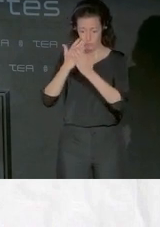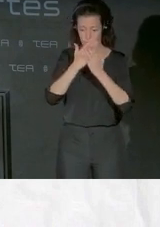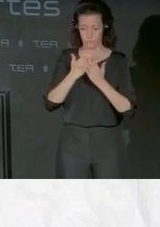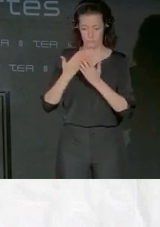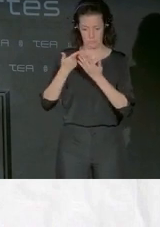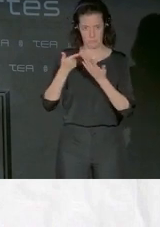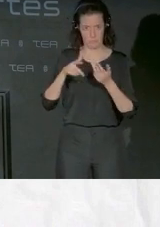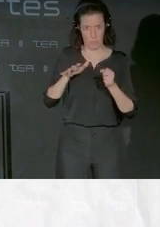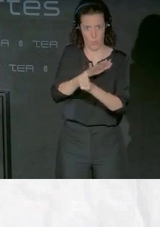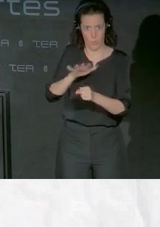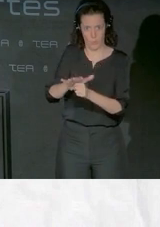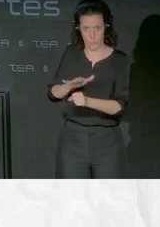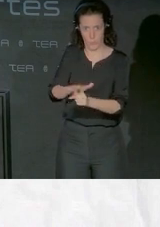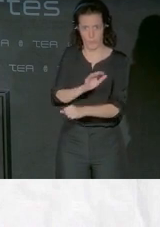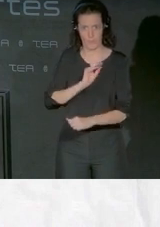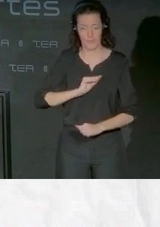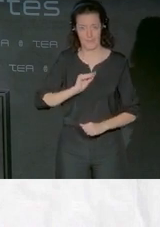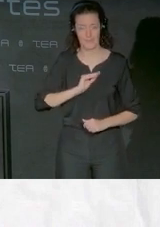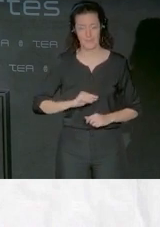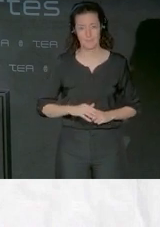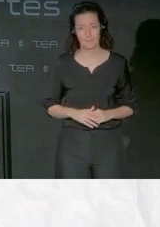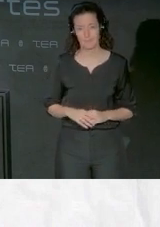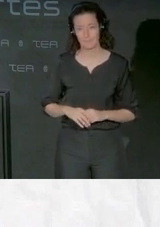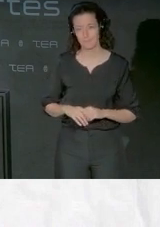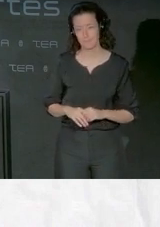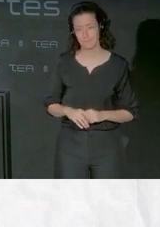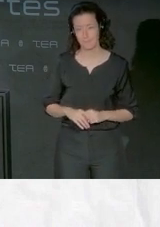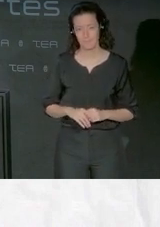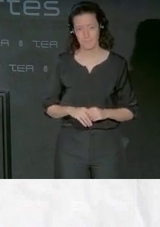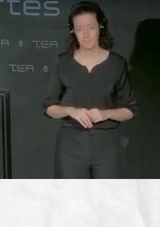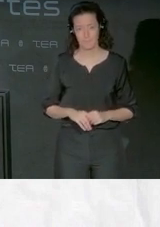quite at all the impacts of video games on society.